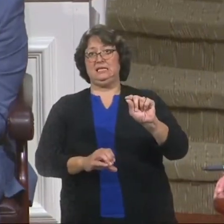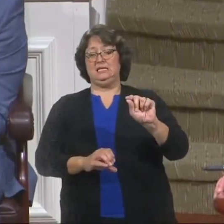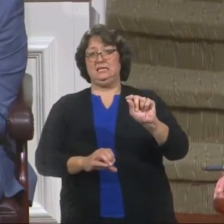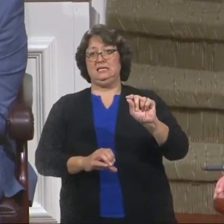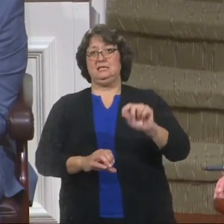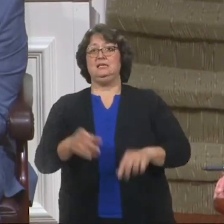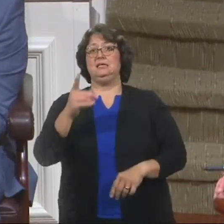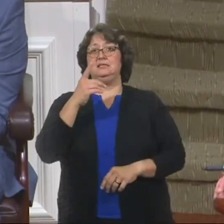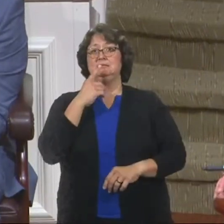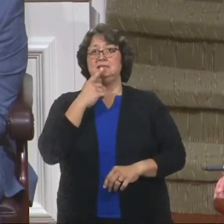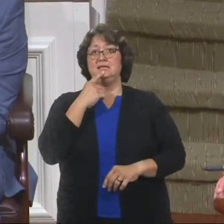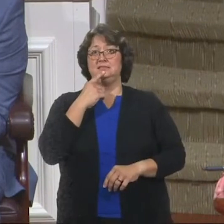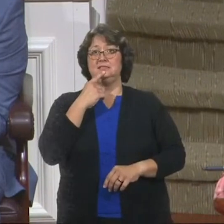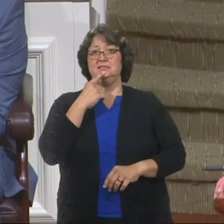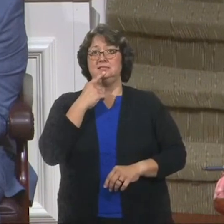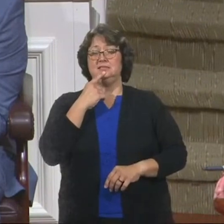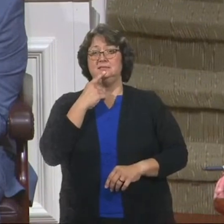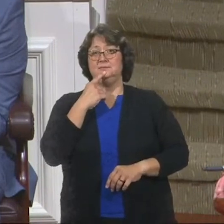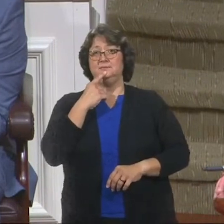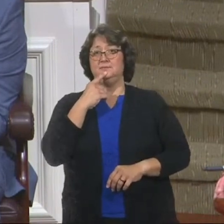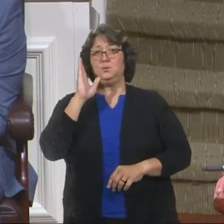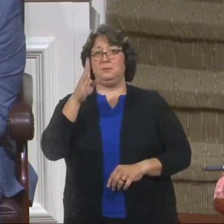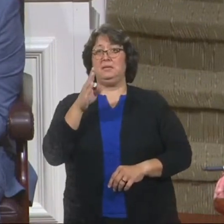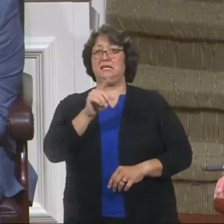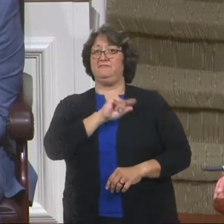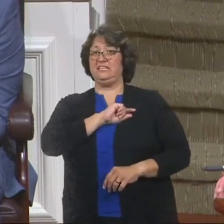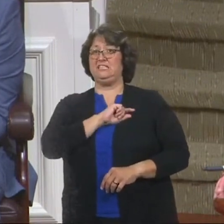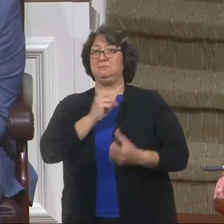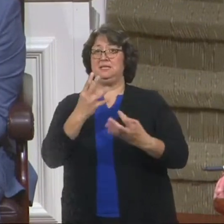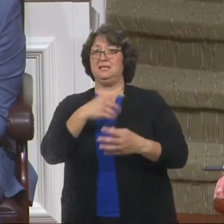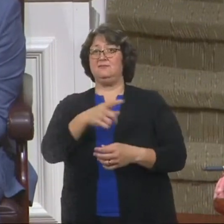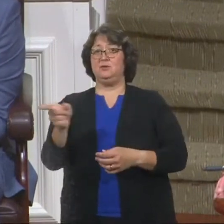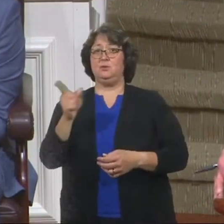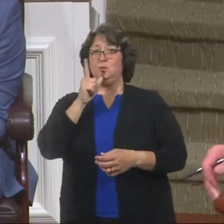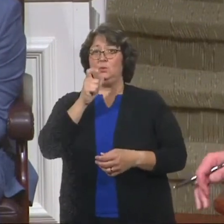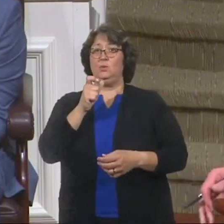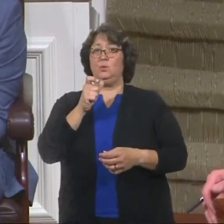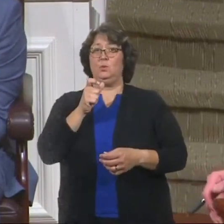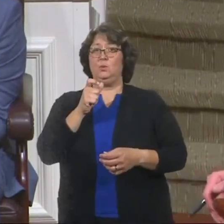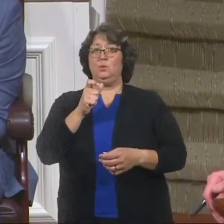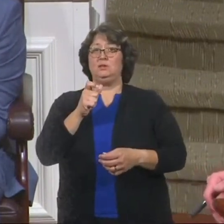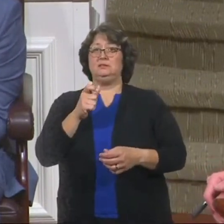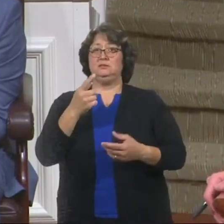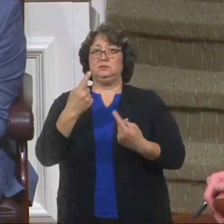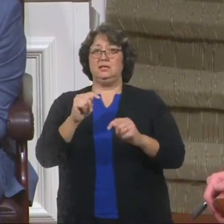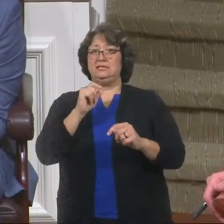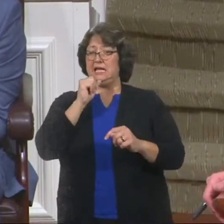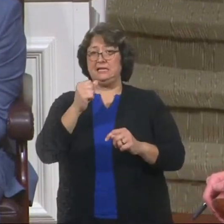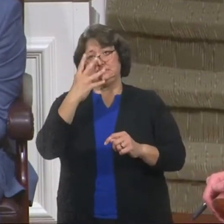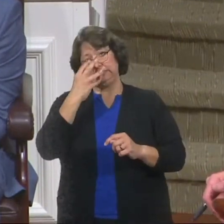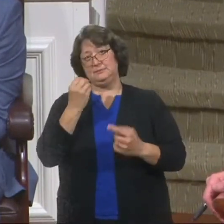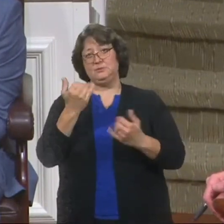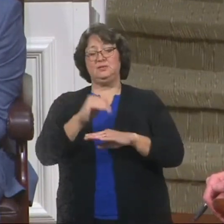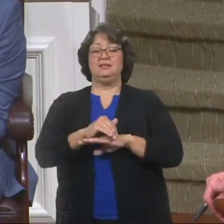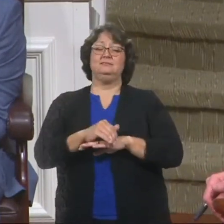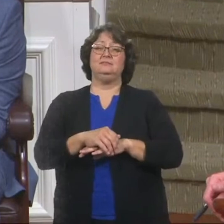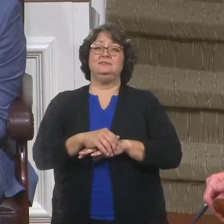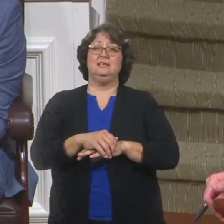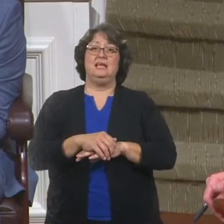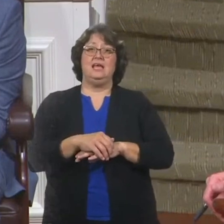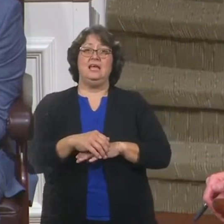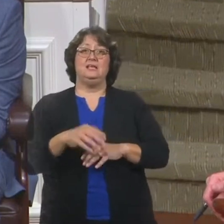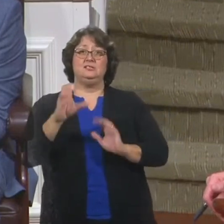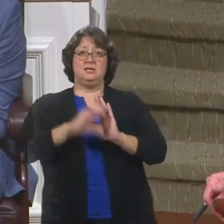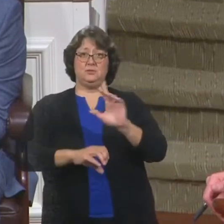This is a rough one. It's going to really be convicting to many of you who are fighting off sleep tonight. Chapter 20,